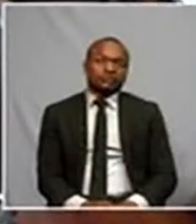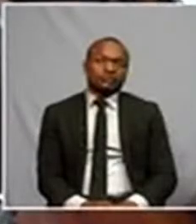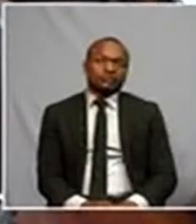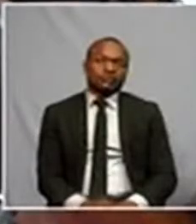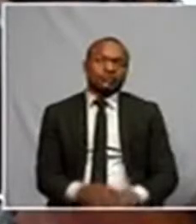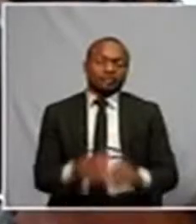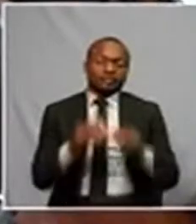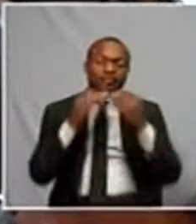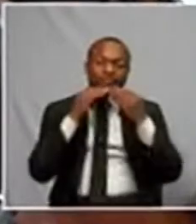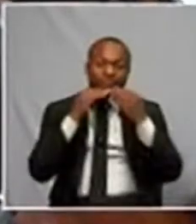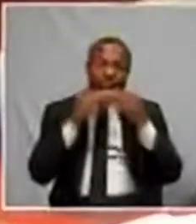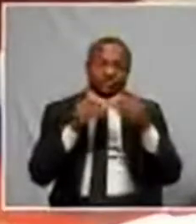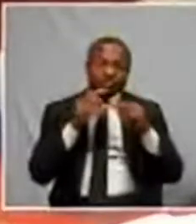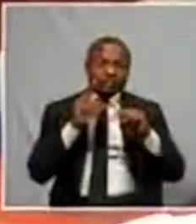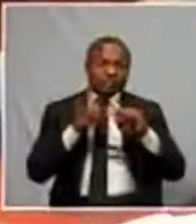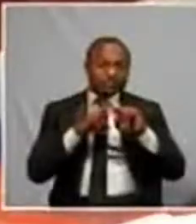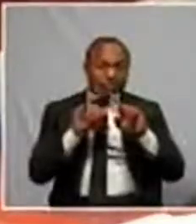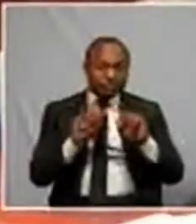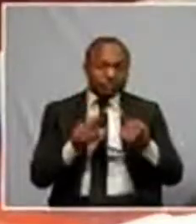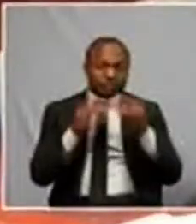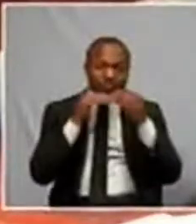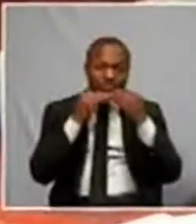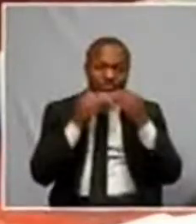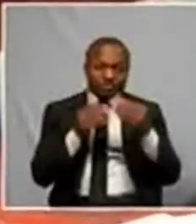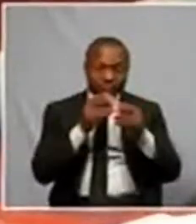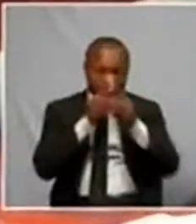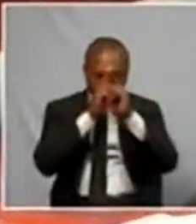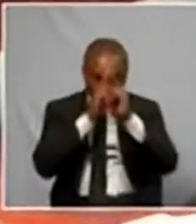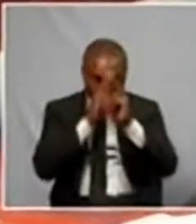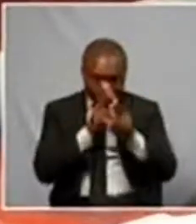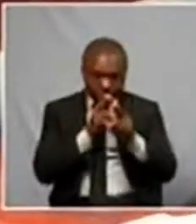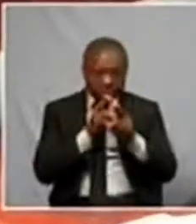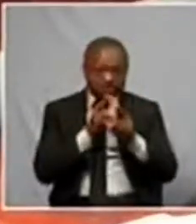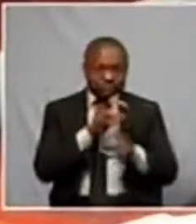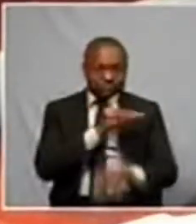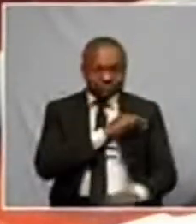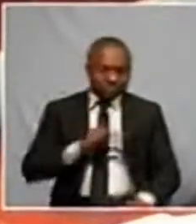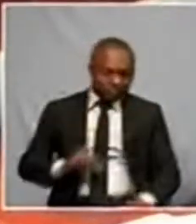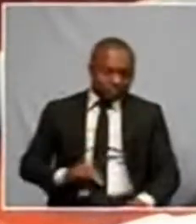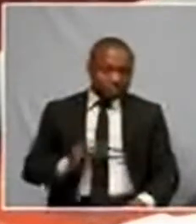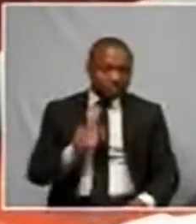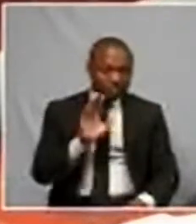Thank you, Chair, and thank you, honourable members, for those questions.